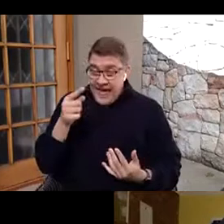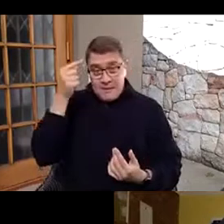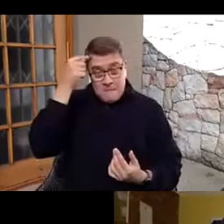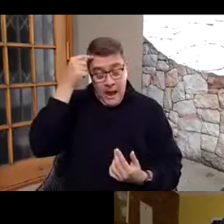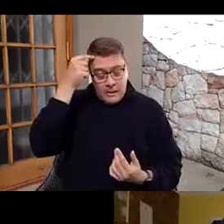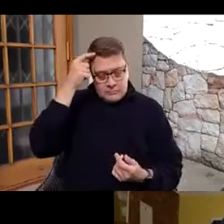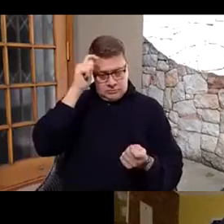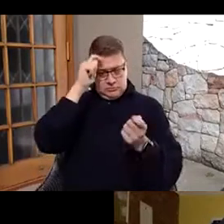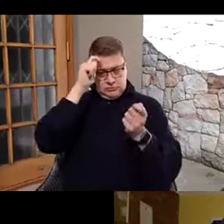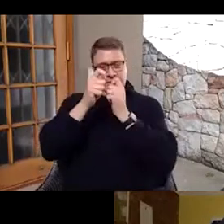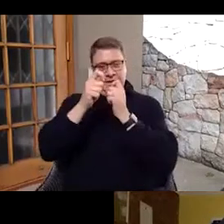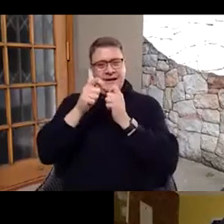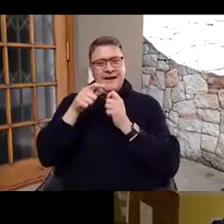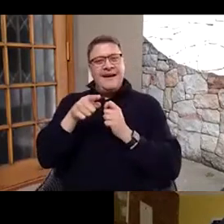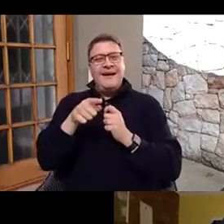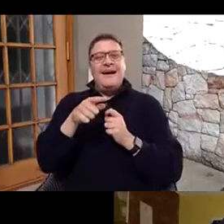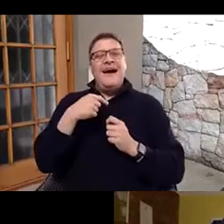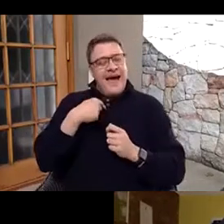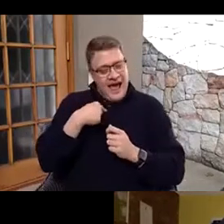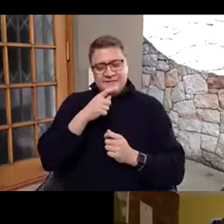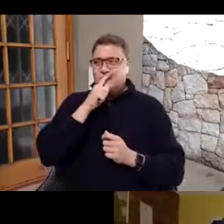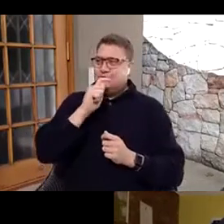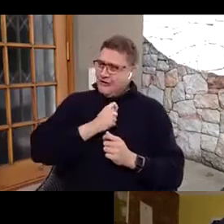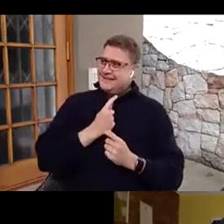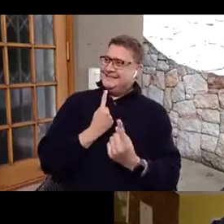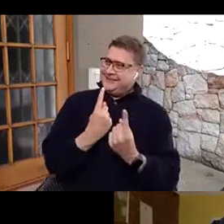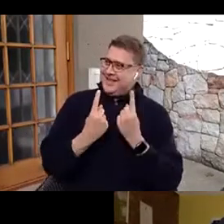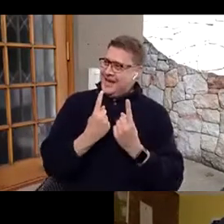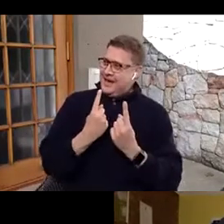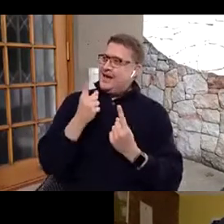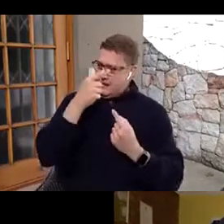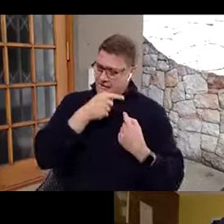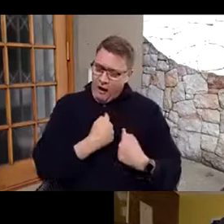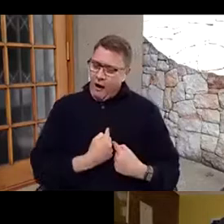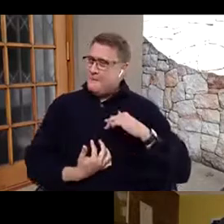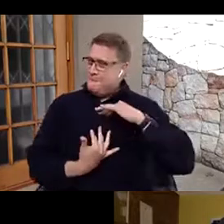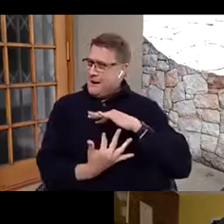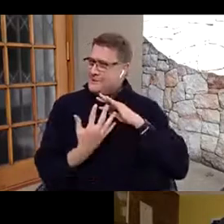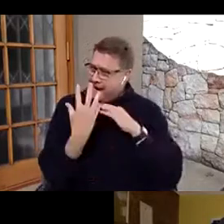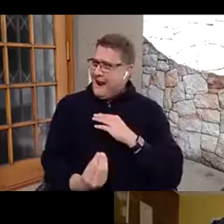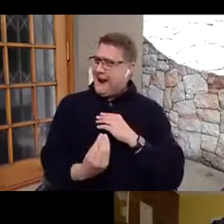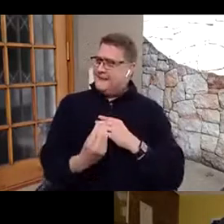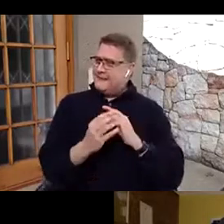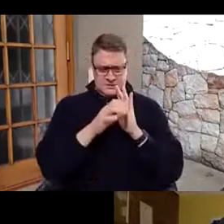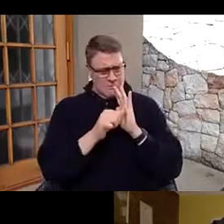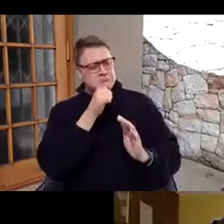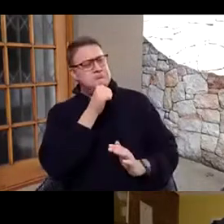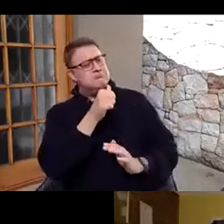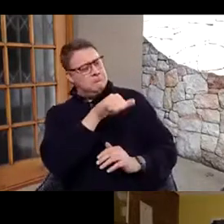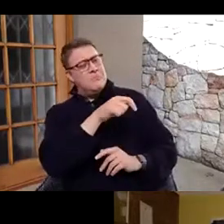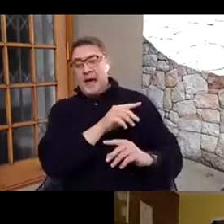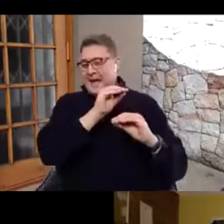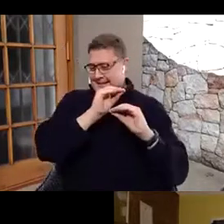the equality comes in. And we need to trust each other and know, you know what, she's got the heart, she's got the passion, and she's going to make sure that she can help that